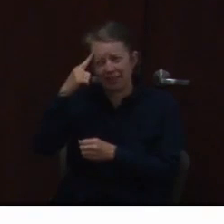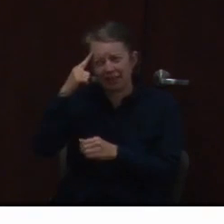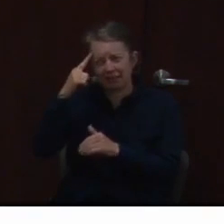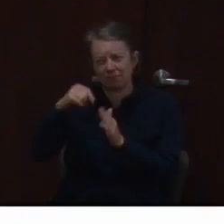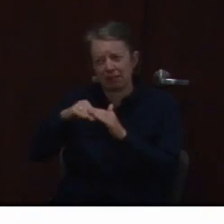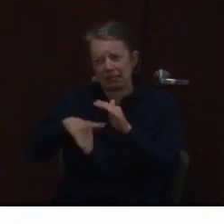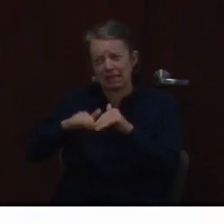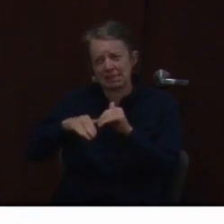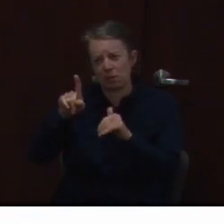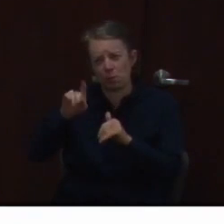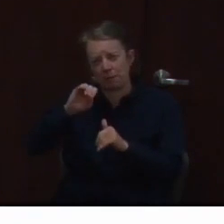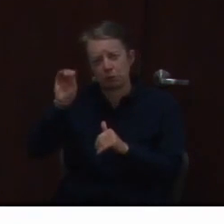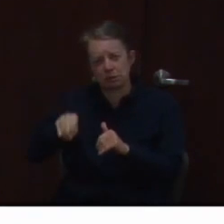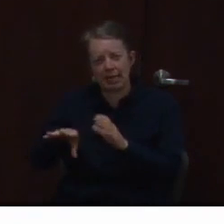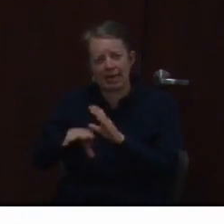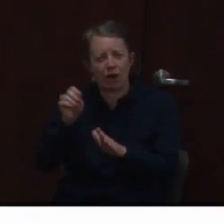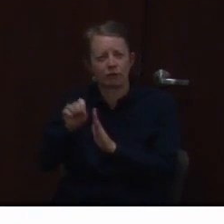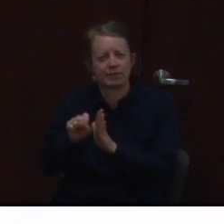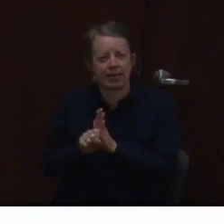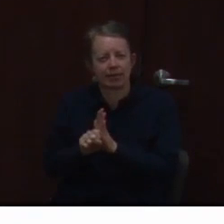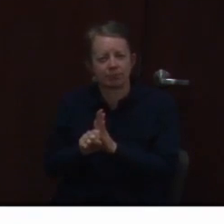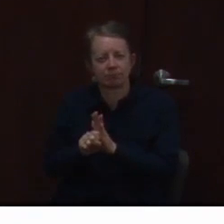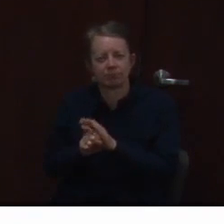state. Thanks a bunch.